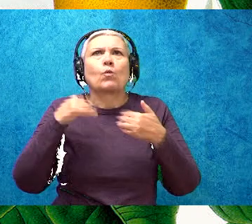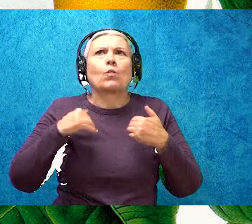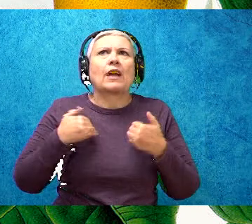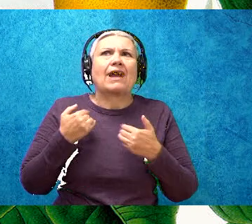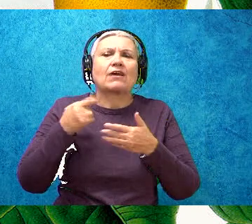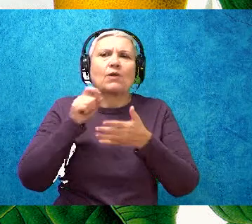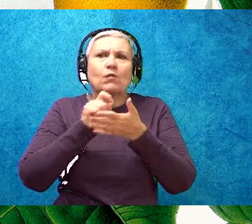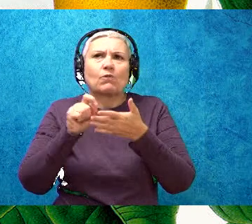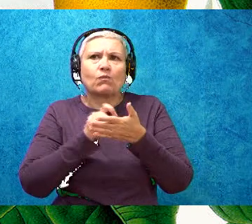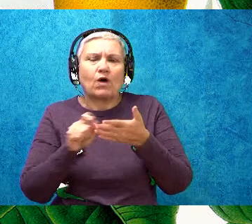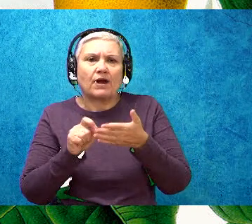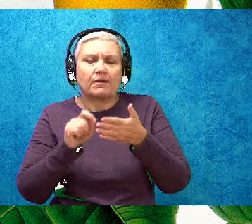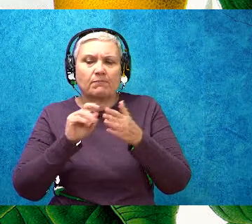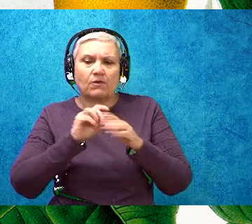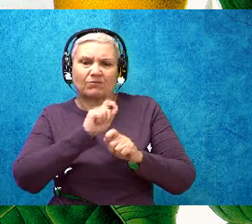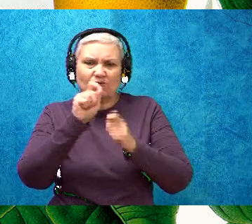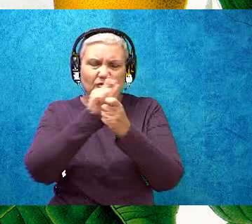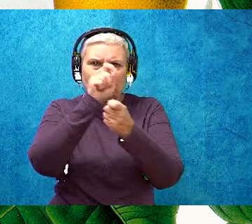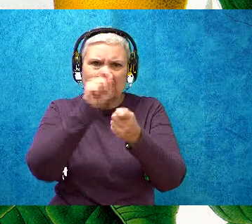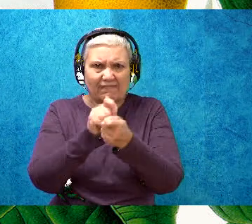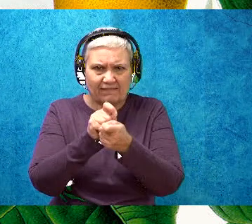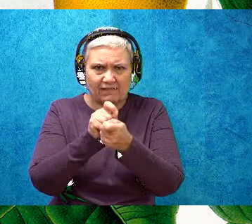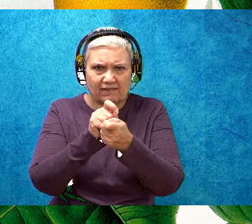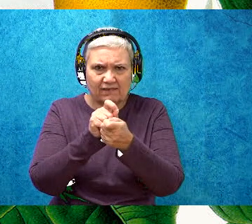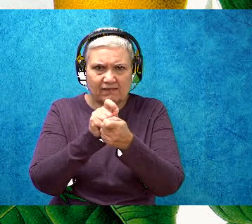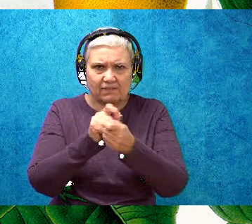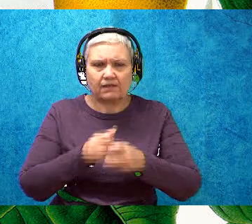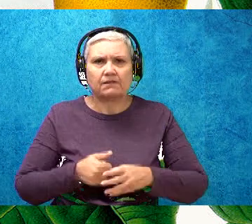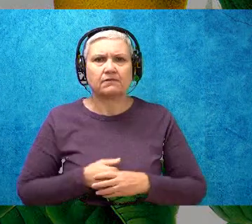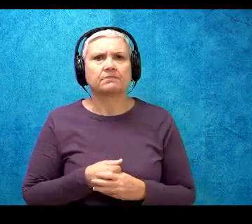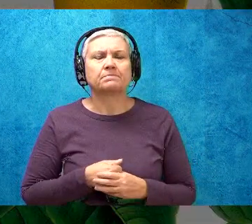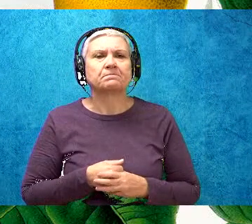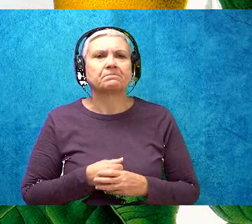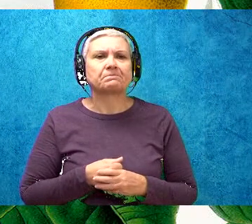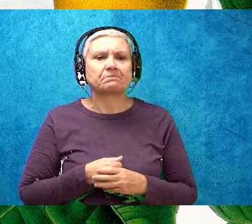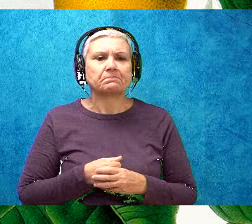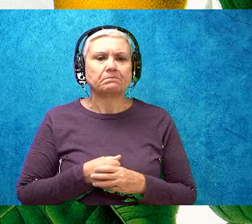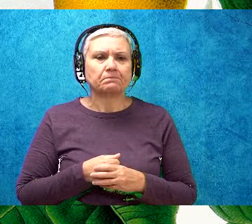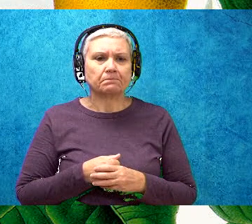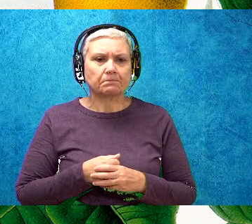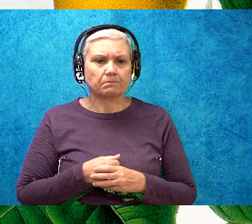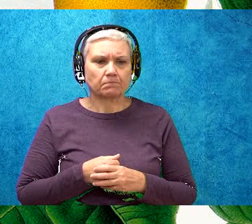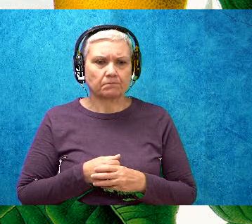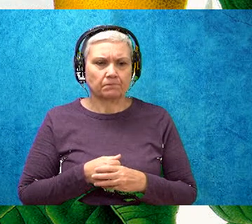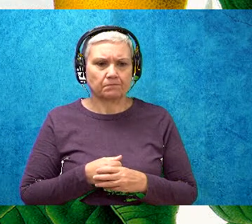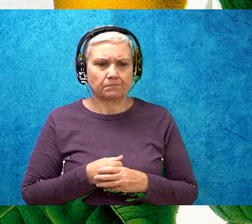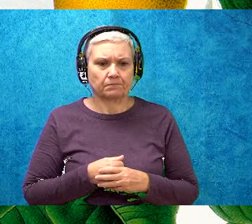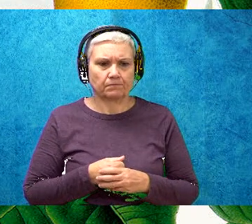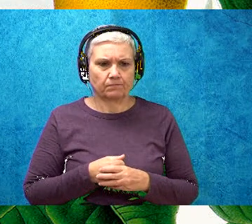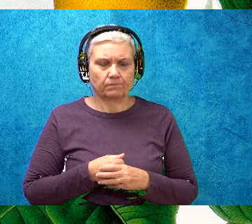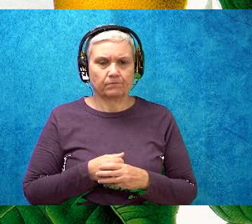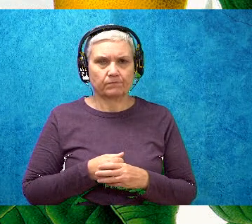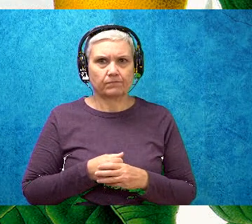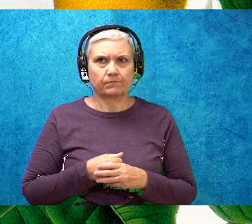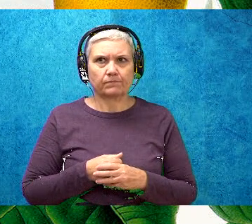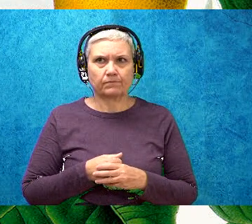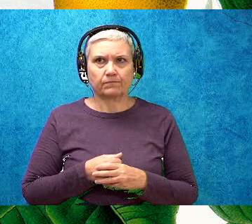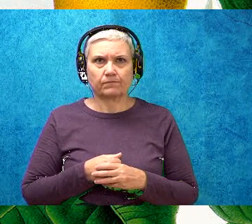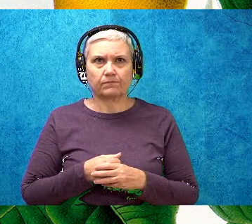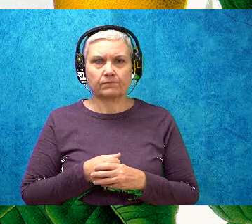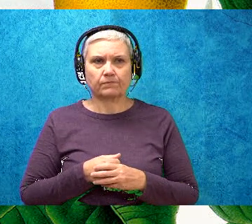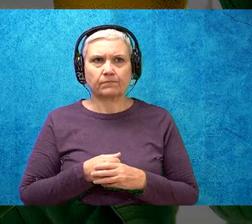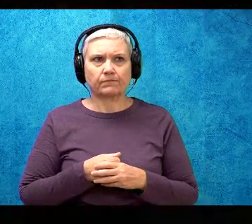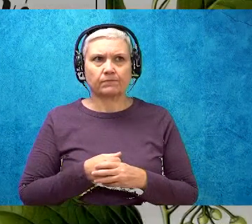put it to make it more accurate? All right?